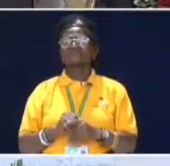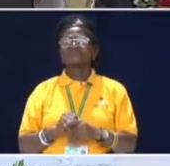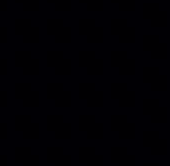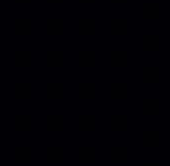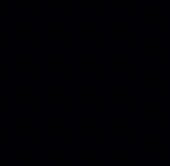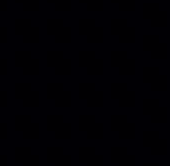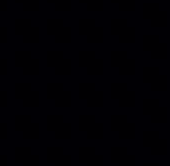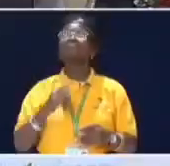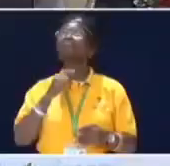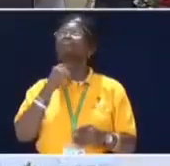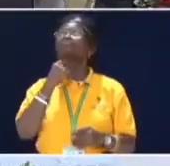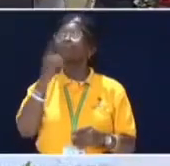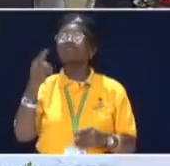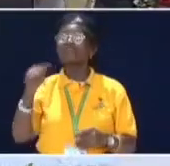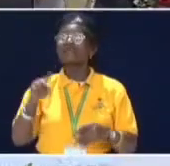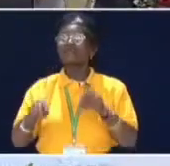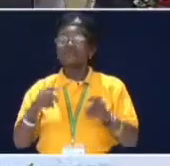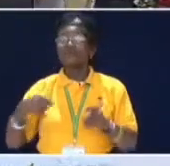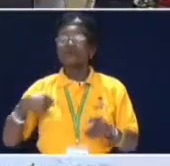people,